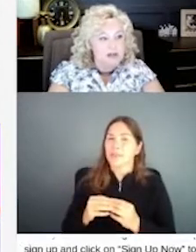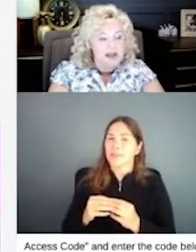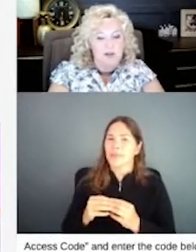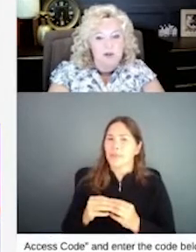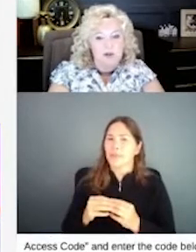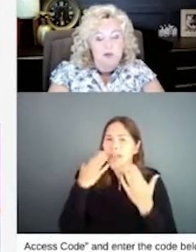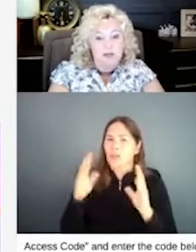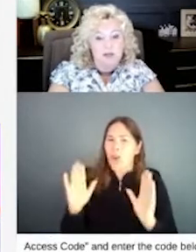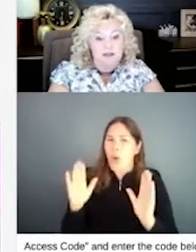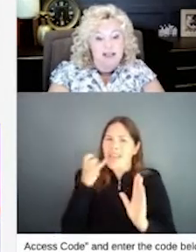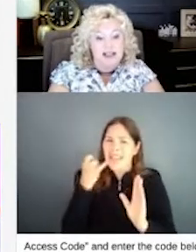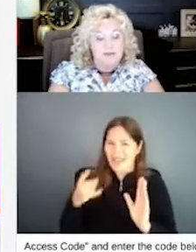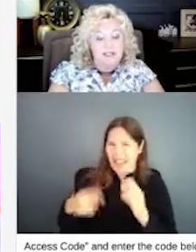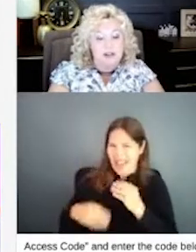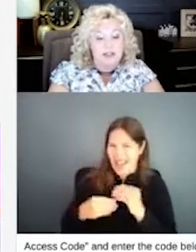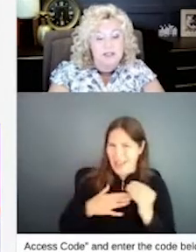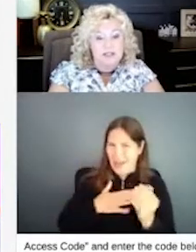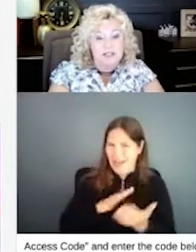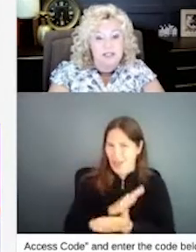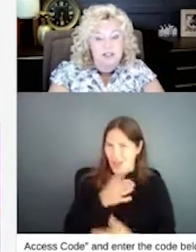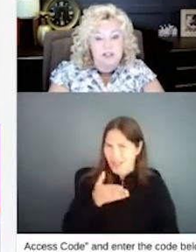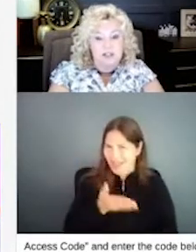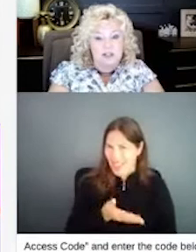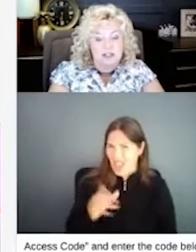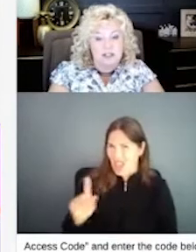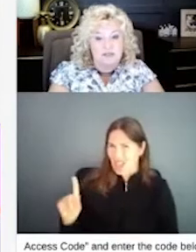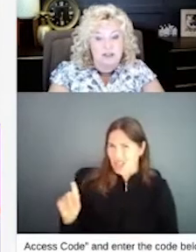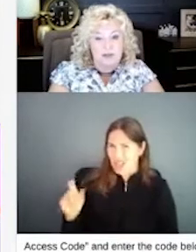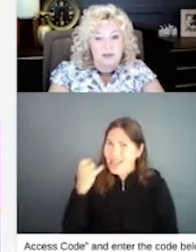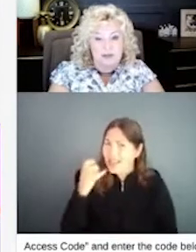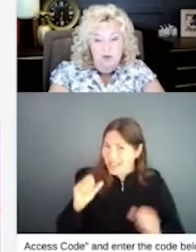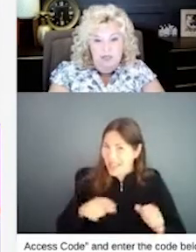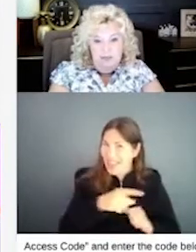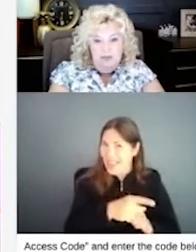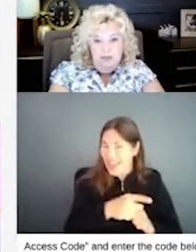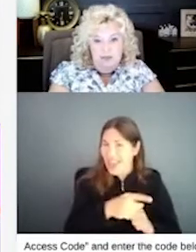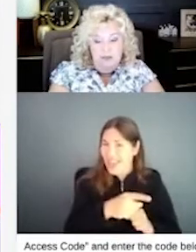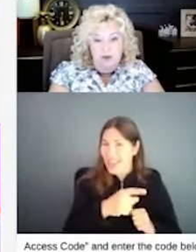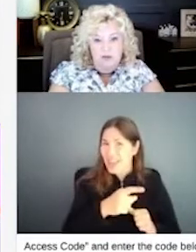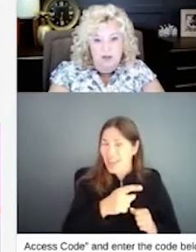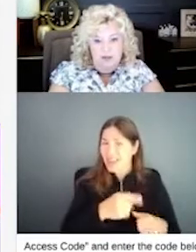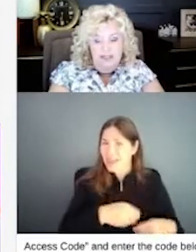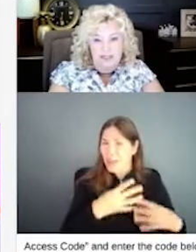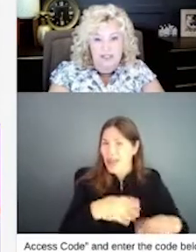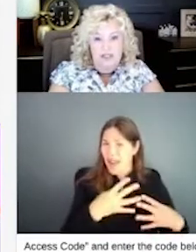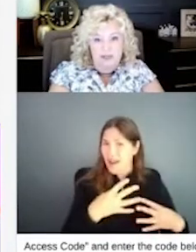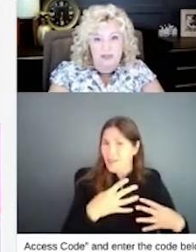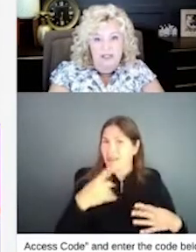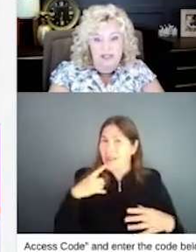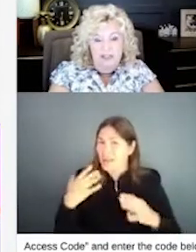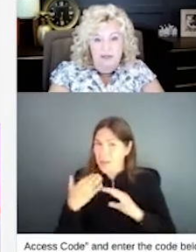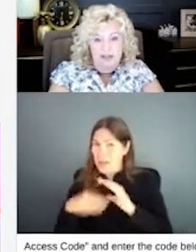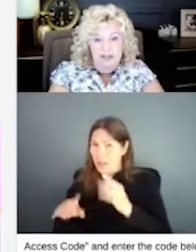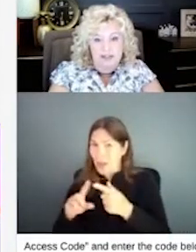don't know if I add my documents here, if they'll be able to post them from pull it. I think I just need to email them to